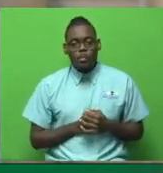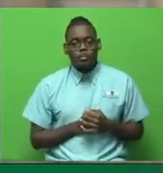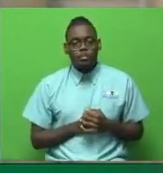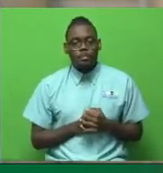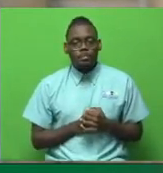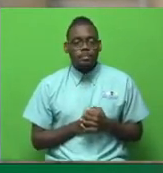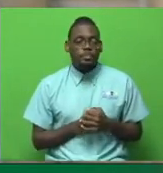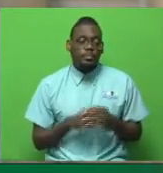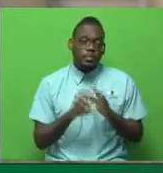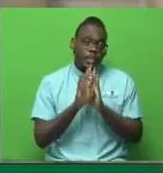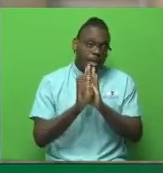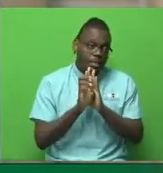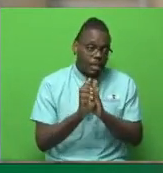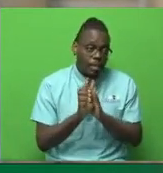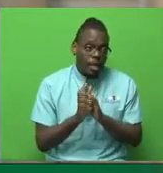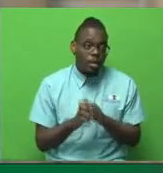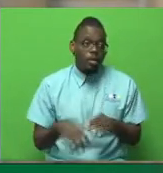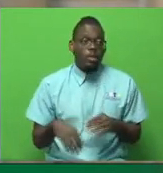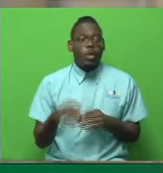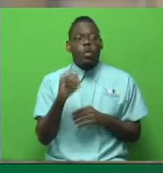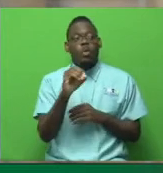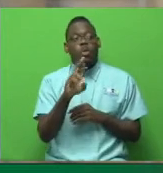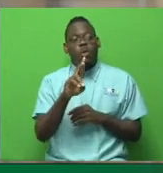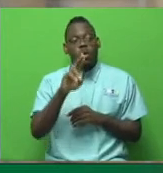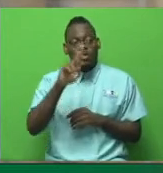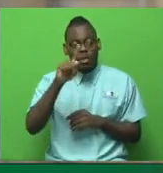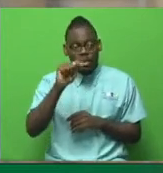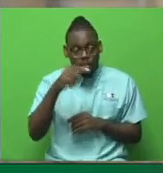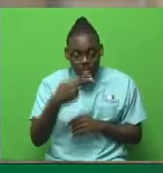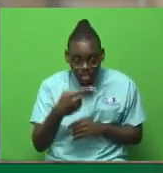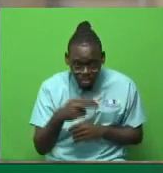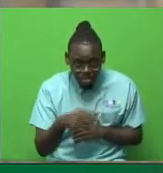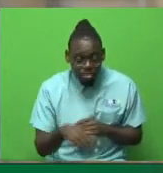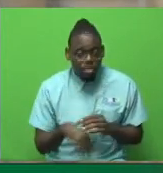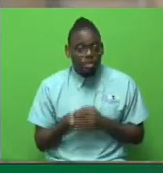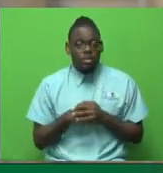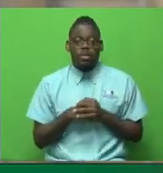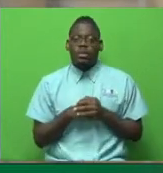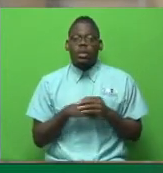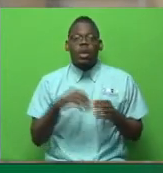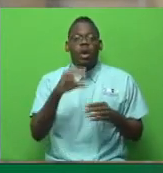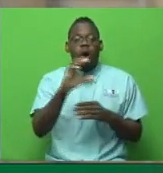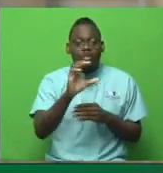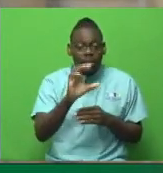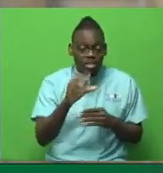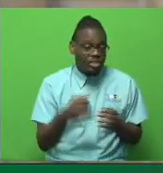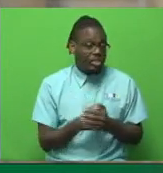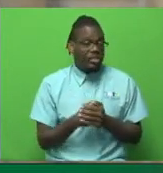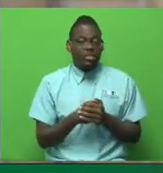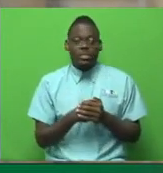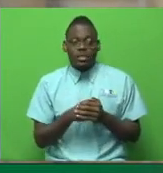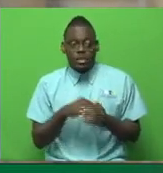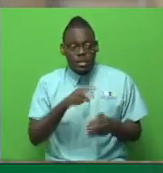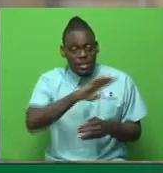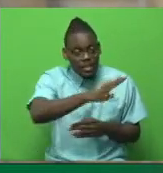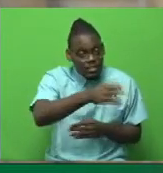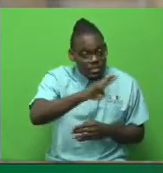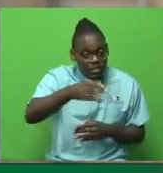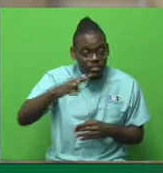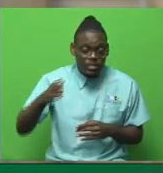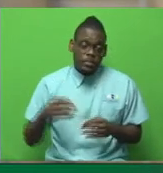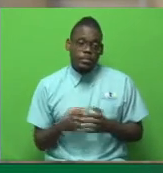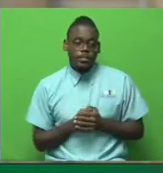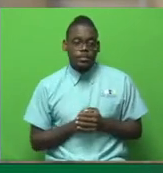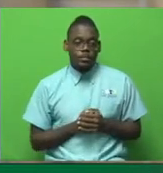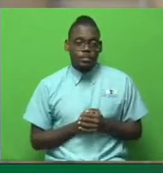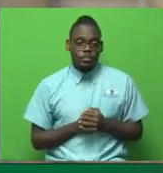parts of Saint Madeleine and of course Tara deal so I would direct the member from Prince of stone to please seek counsel and